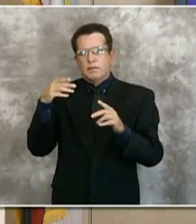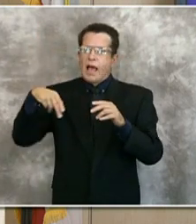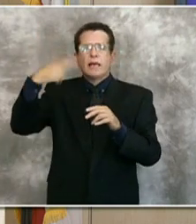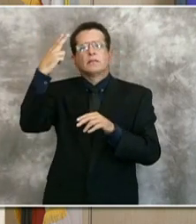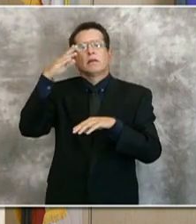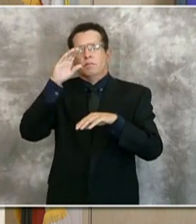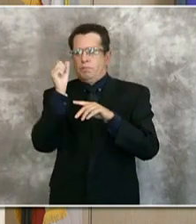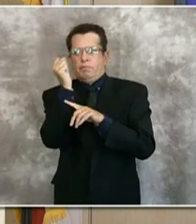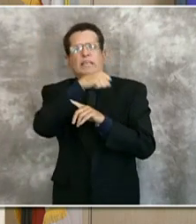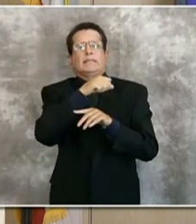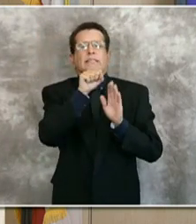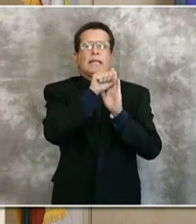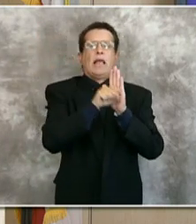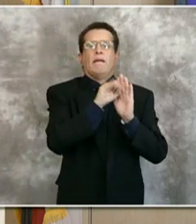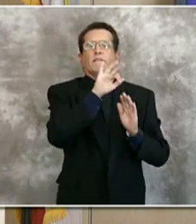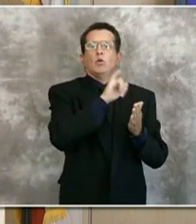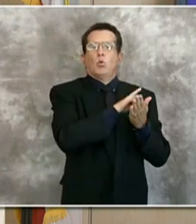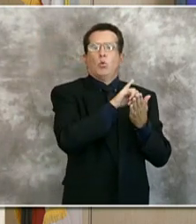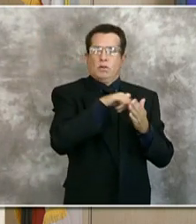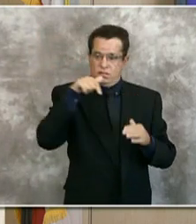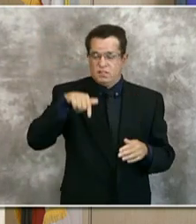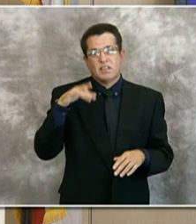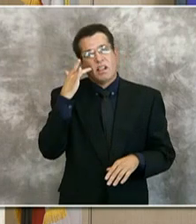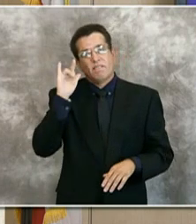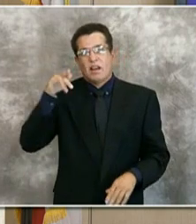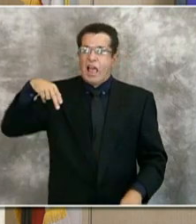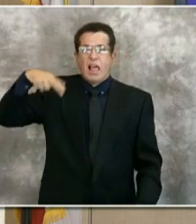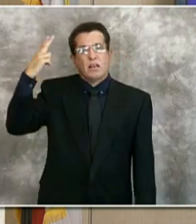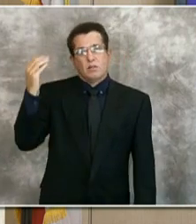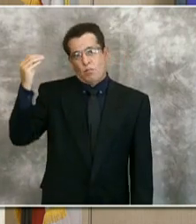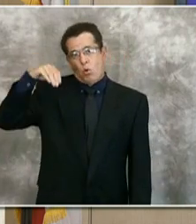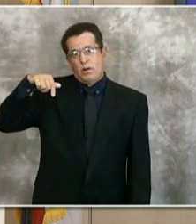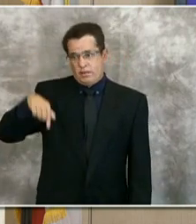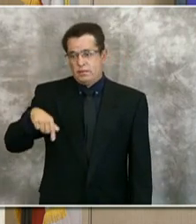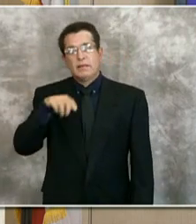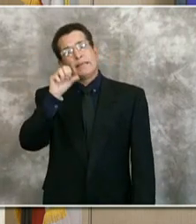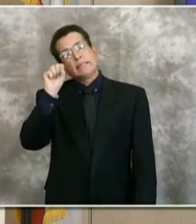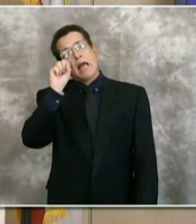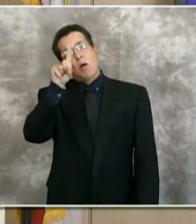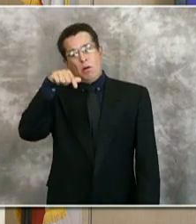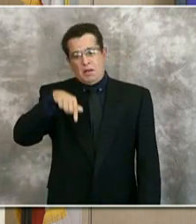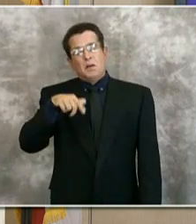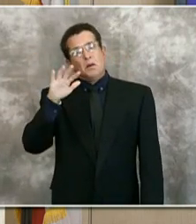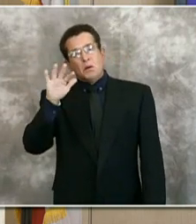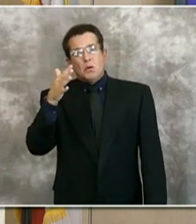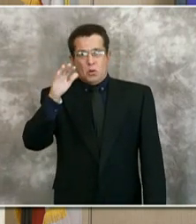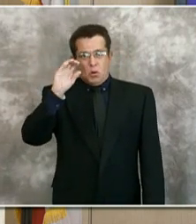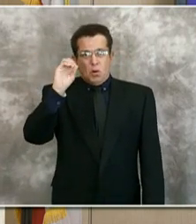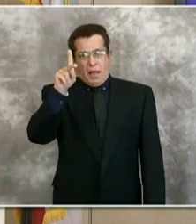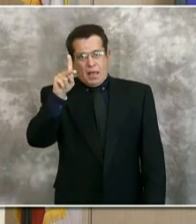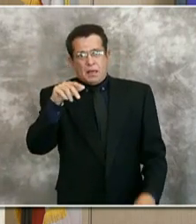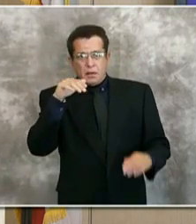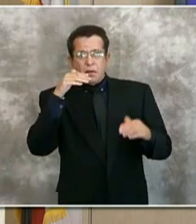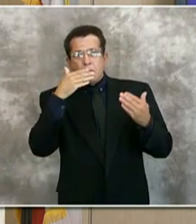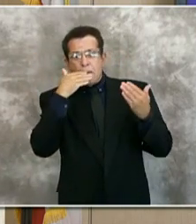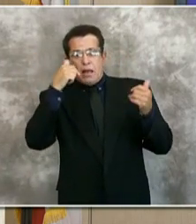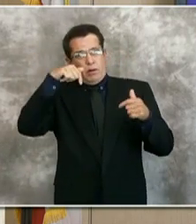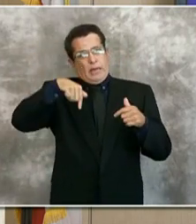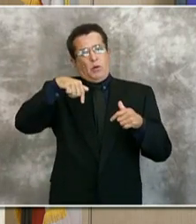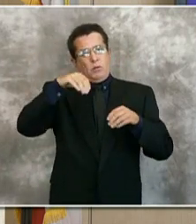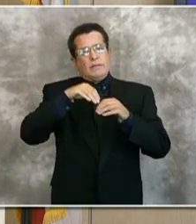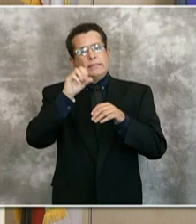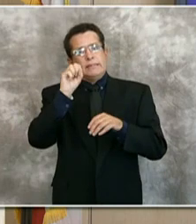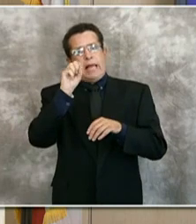York. San Diego is better off than most counties in California. But the reality is that